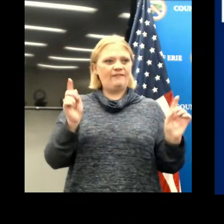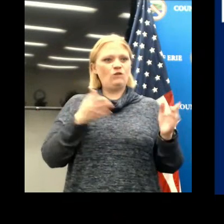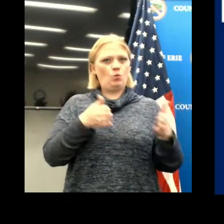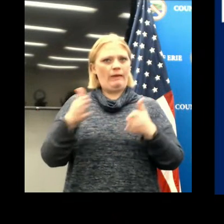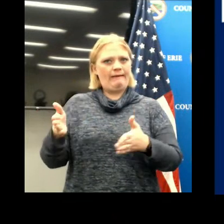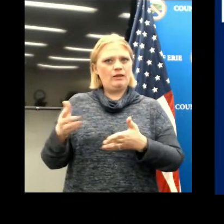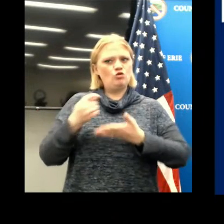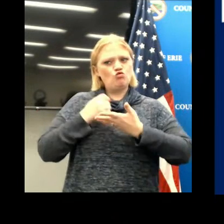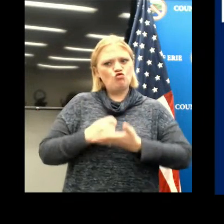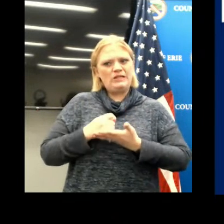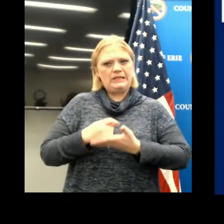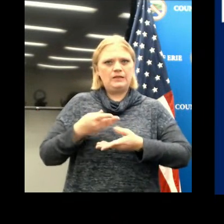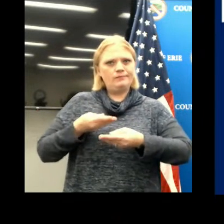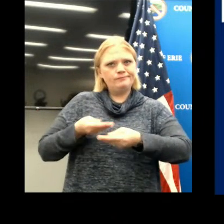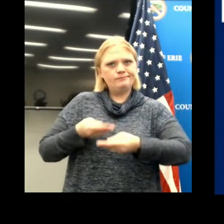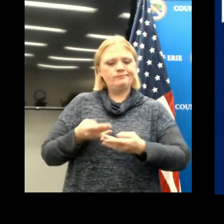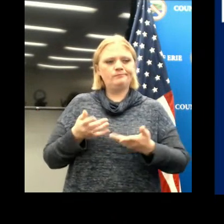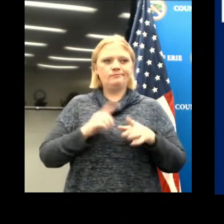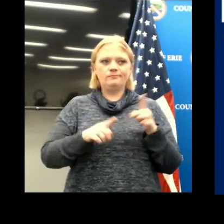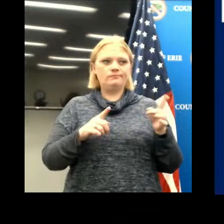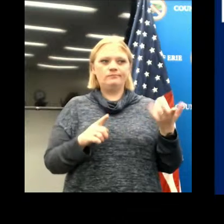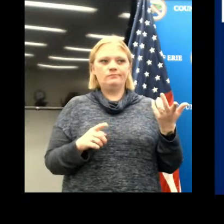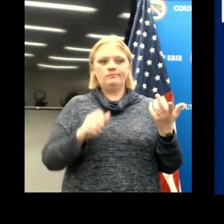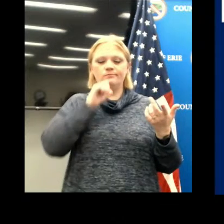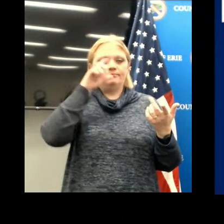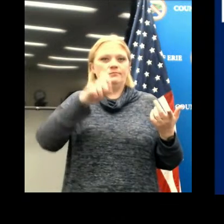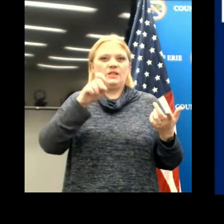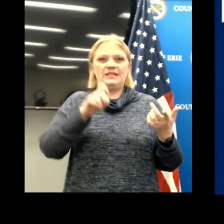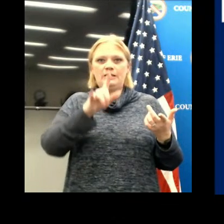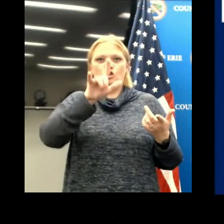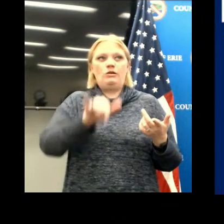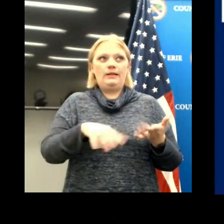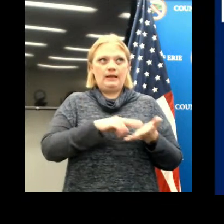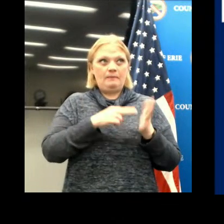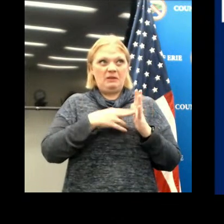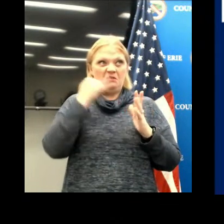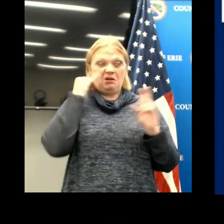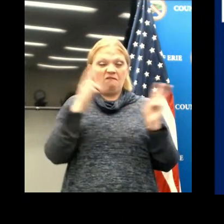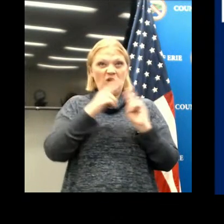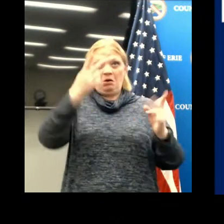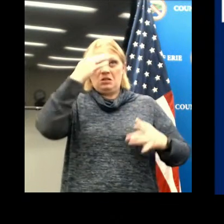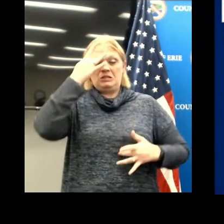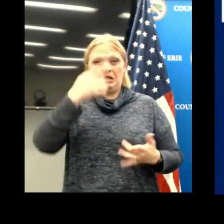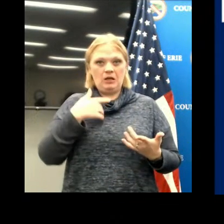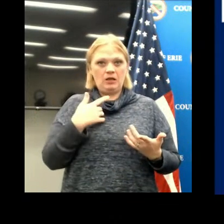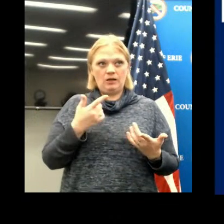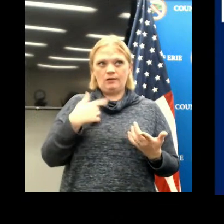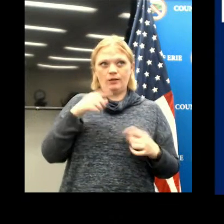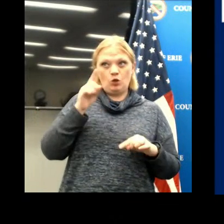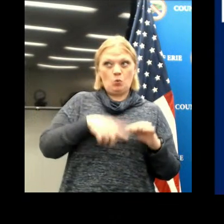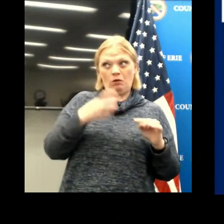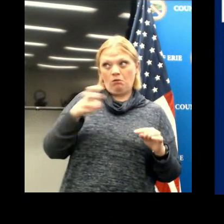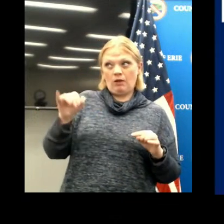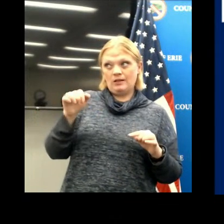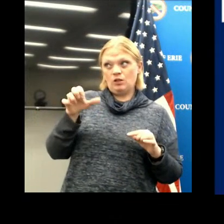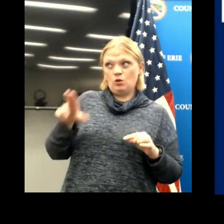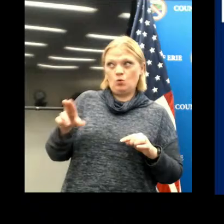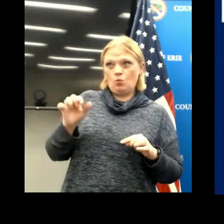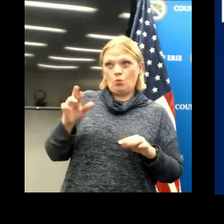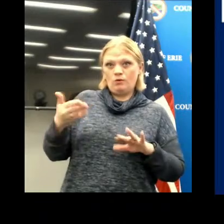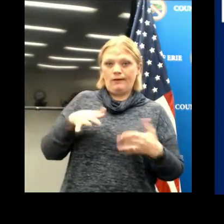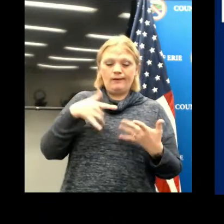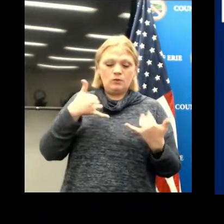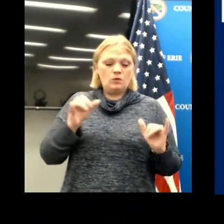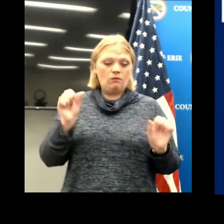of treating COVID-19, but that does not necessarily mean that if you get very sick, you will not be in an ICU or, for that matter, die. So we